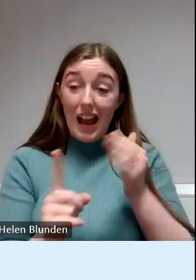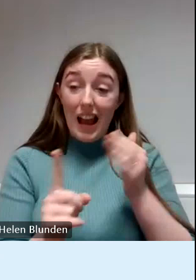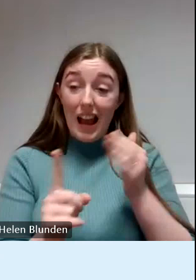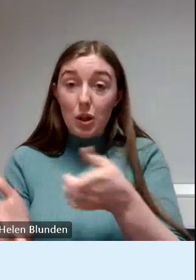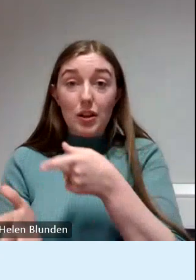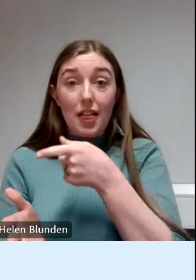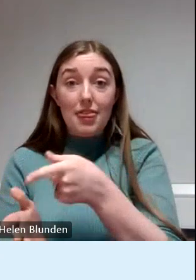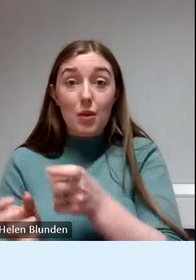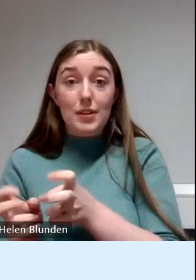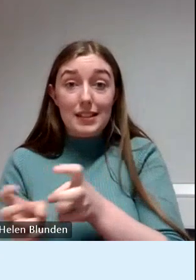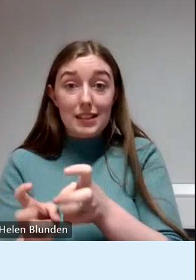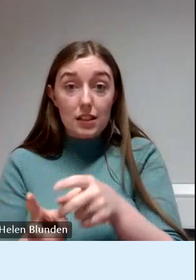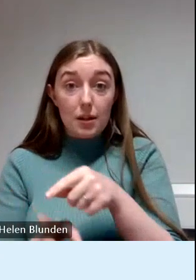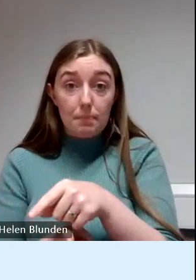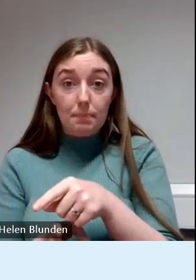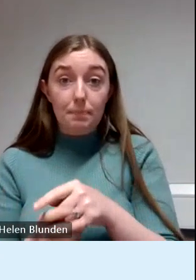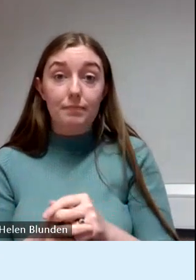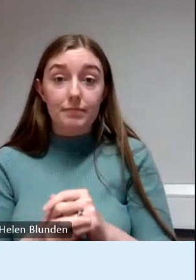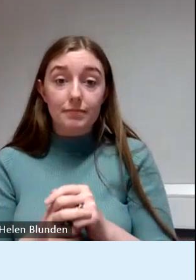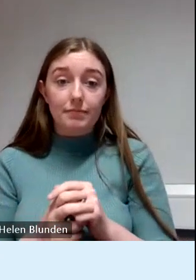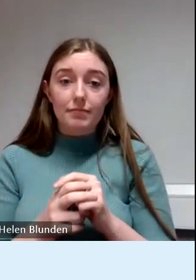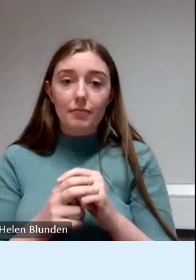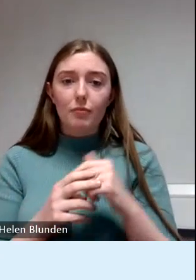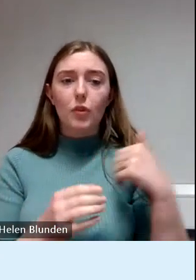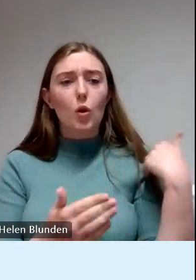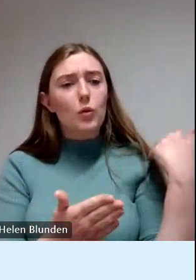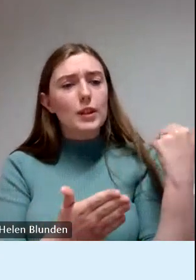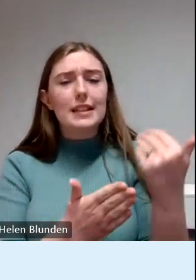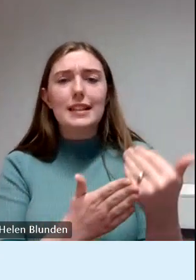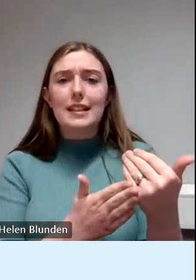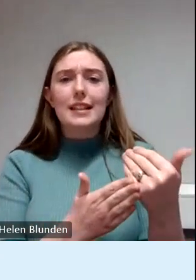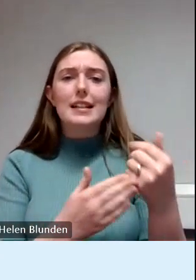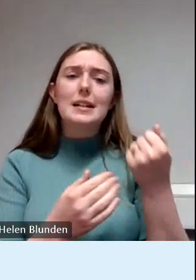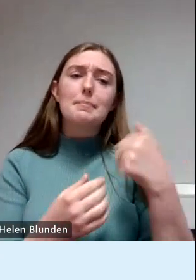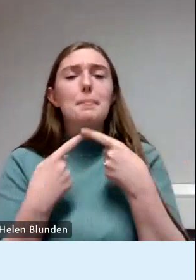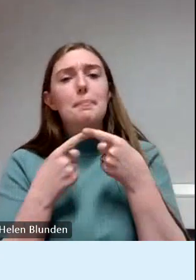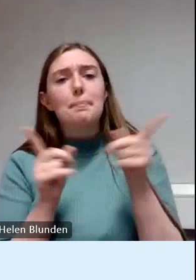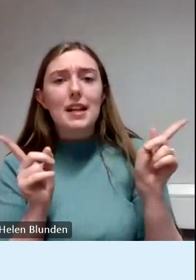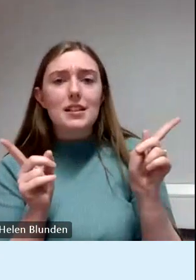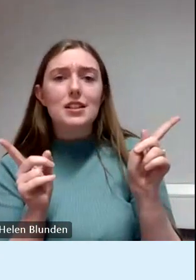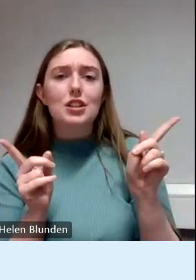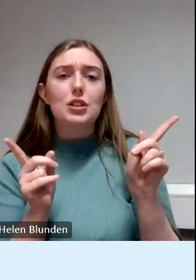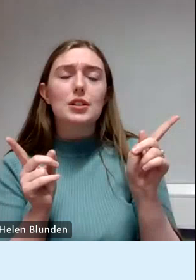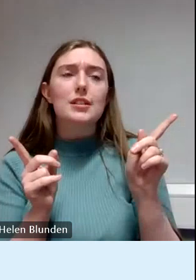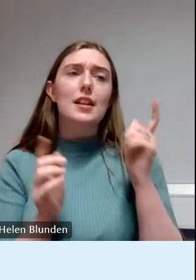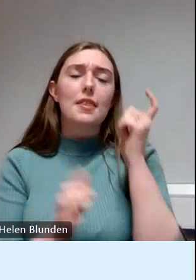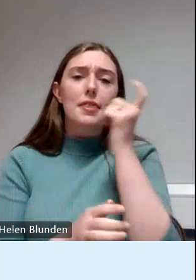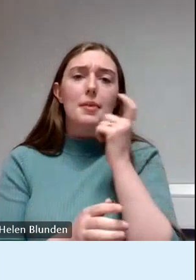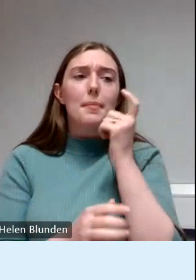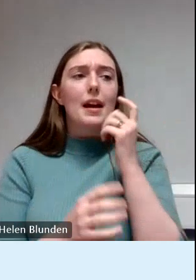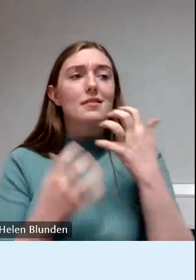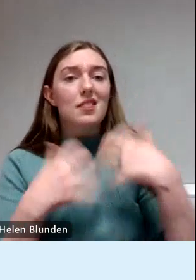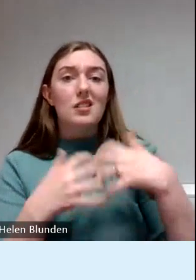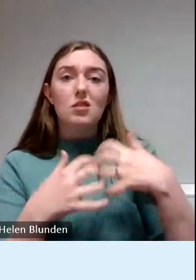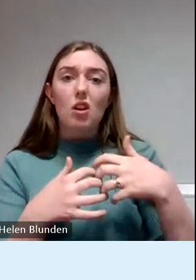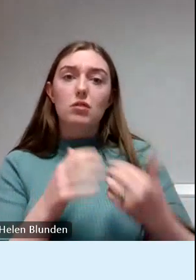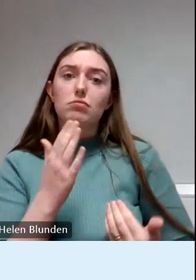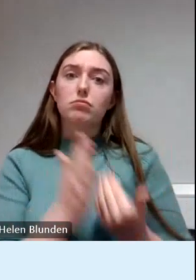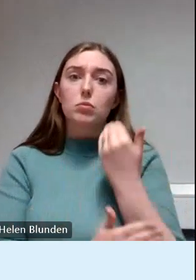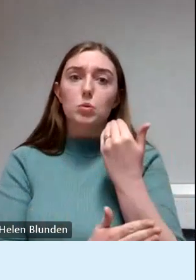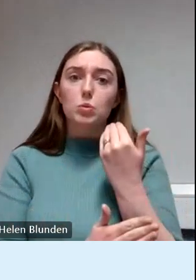Various campaigns over the years, and again, the message evolves. It takes into account the technology and obviously